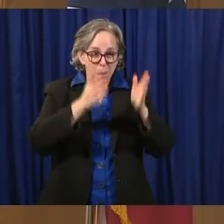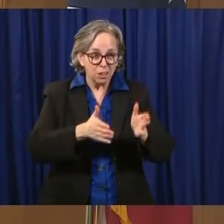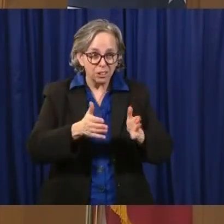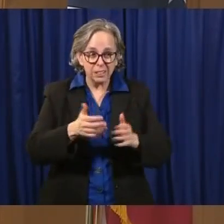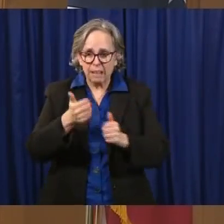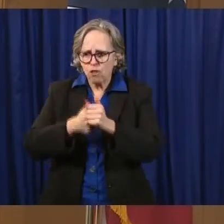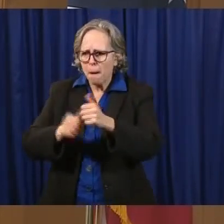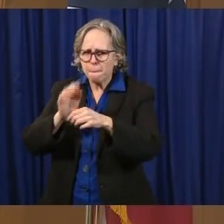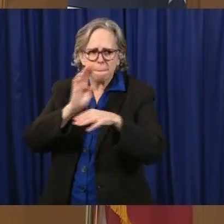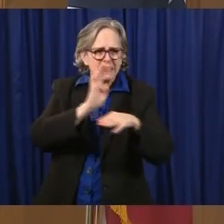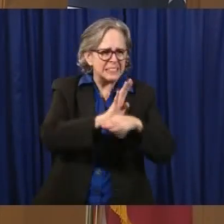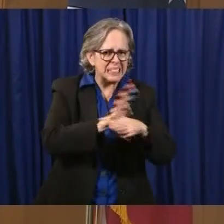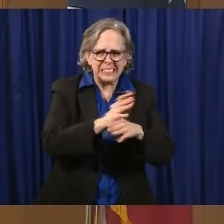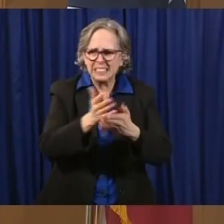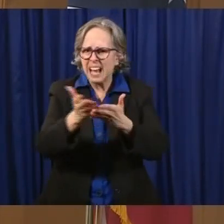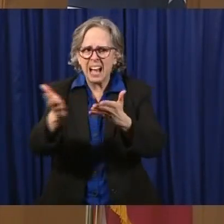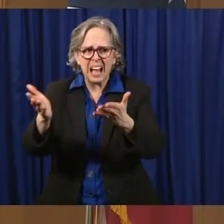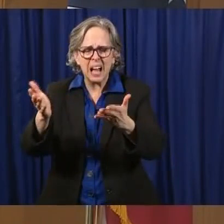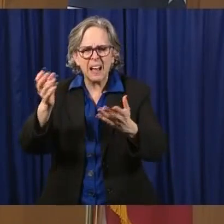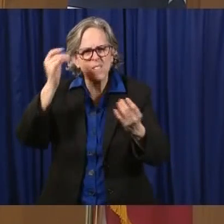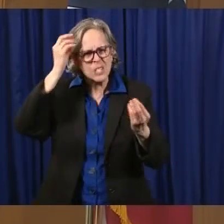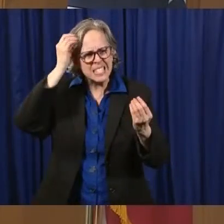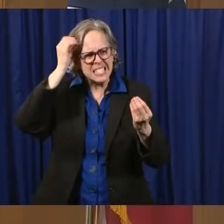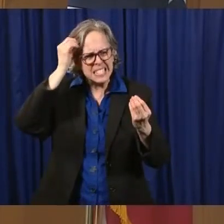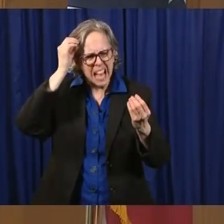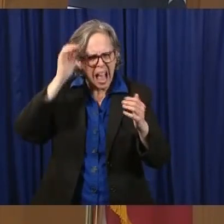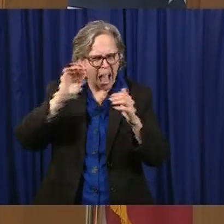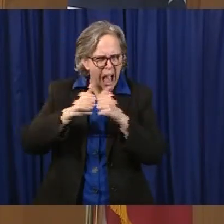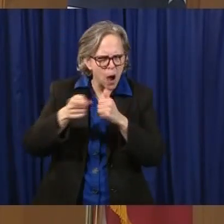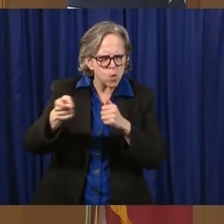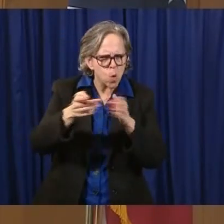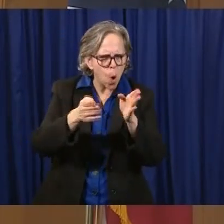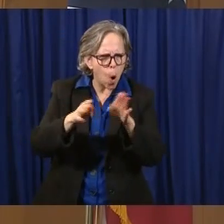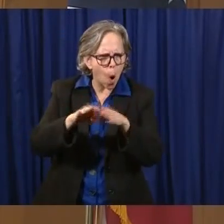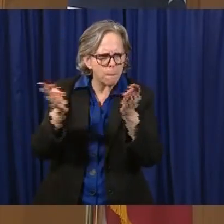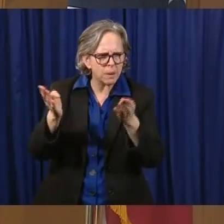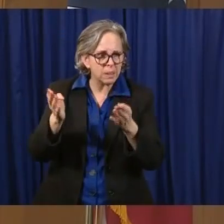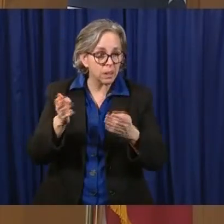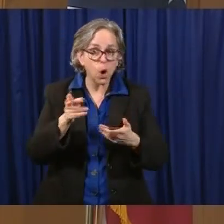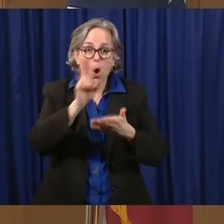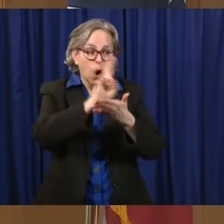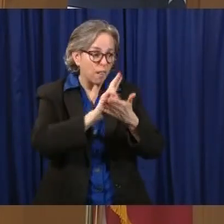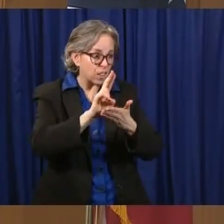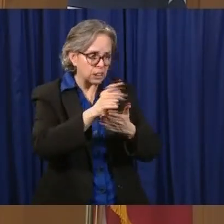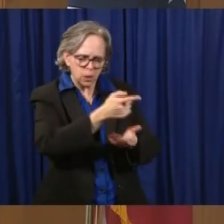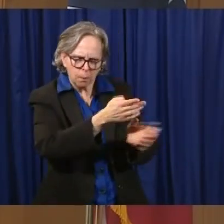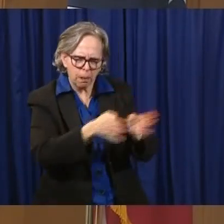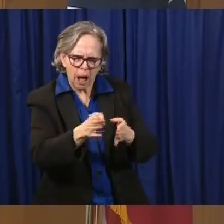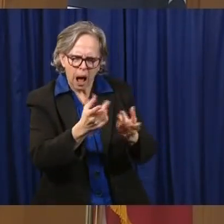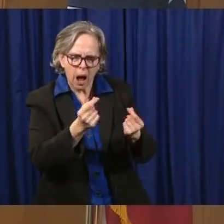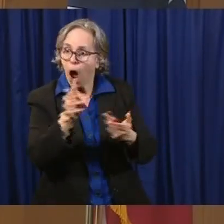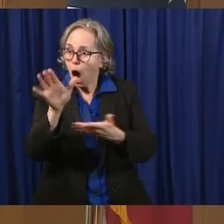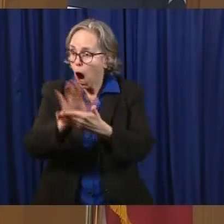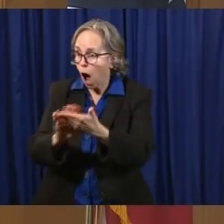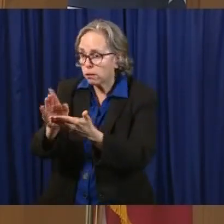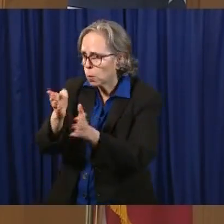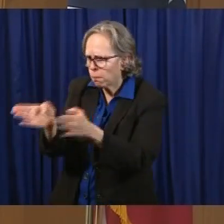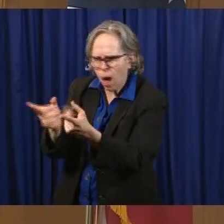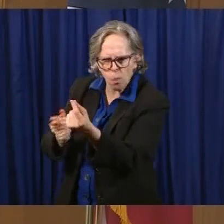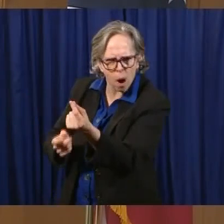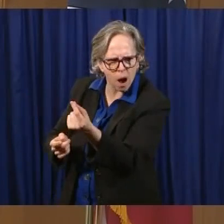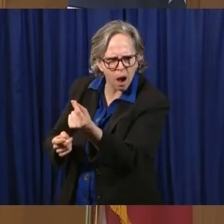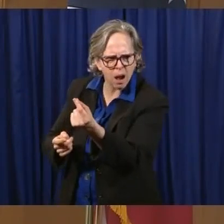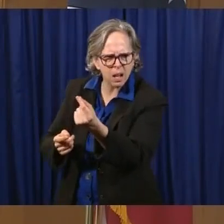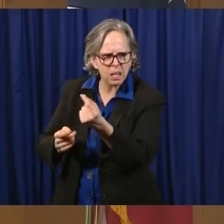is chomping at the bit to reopen, it's to every university, every college, every